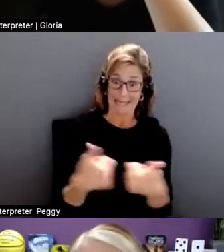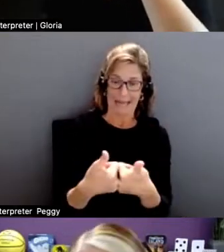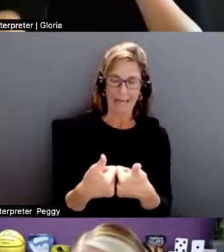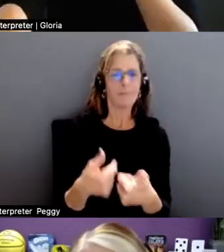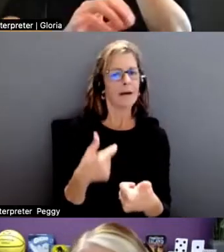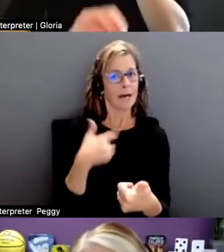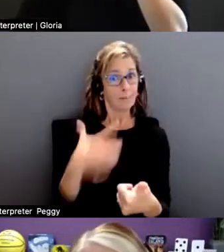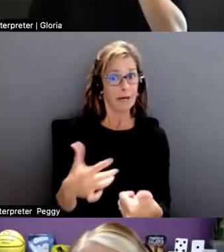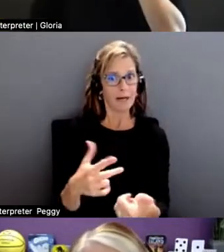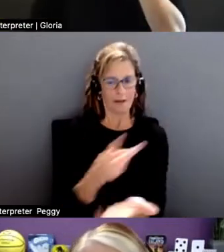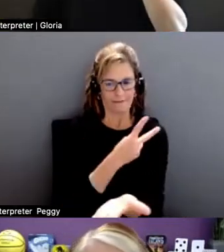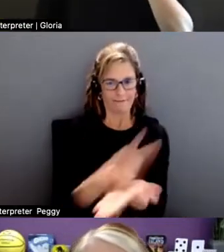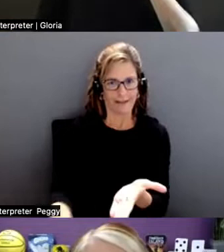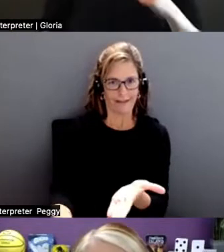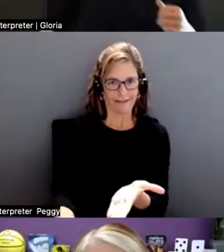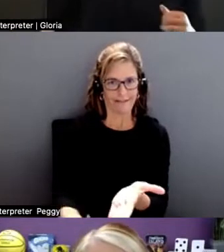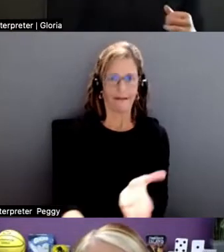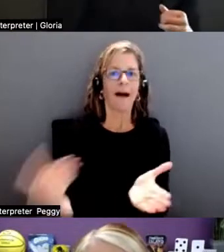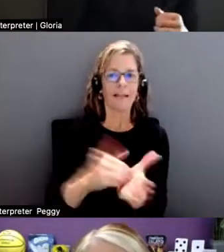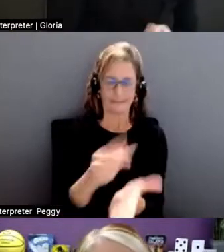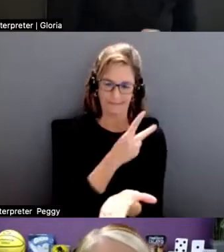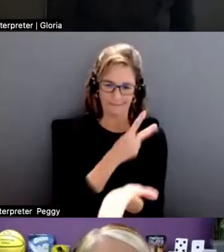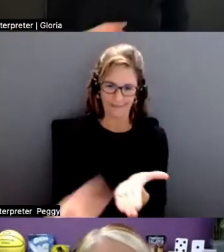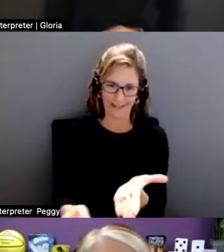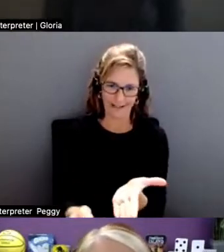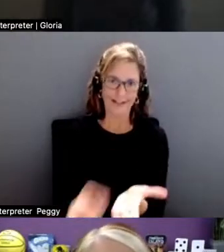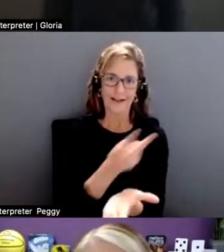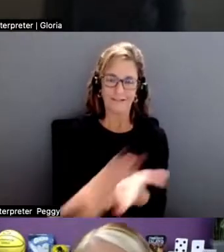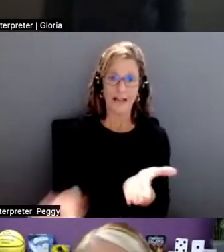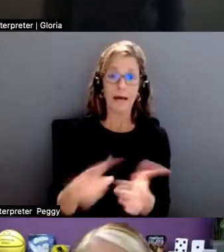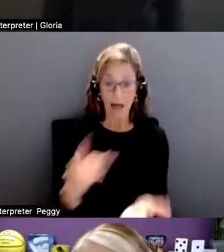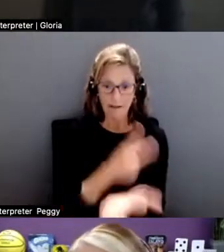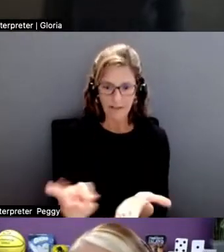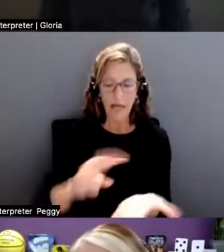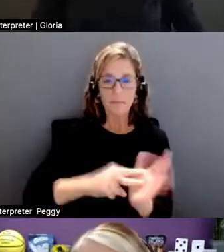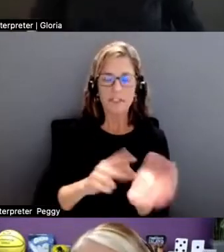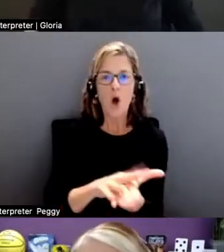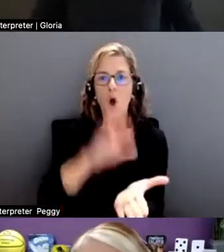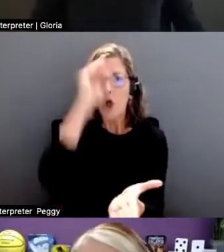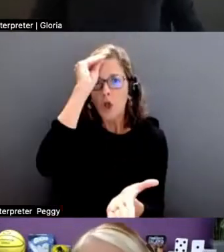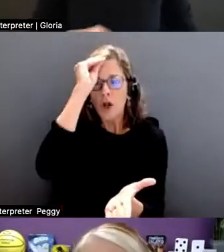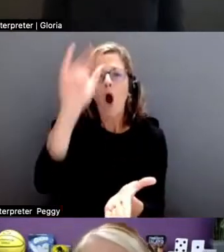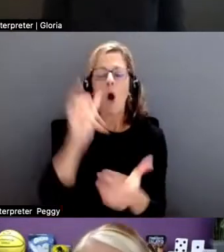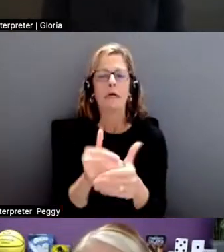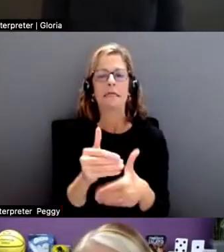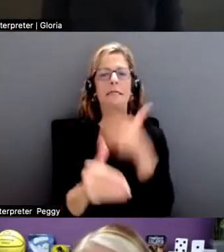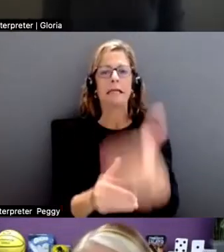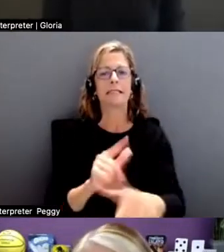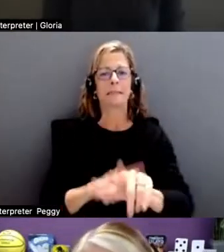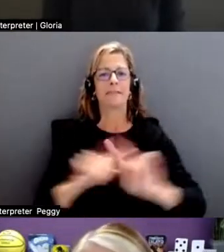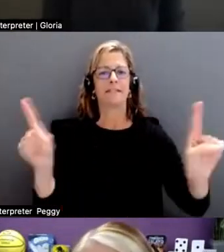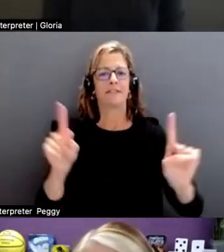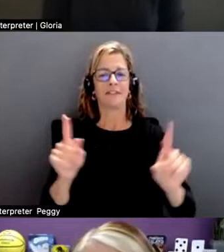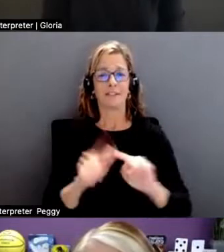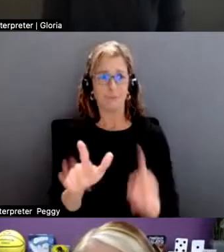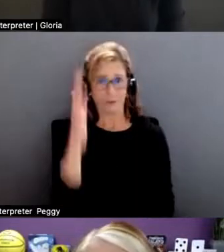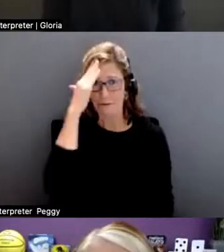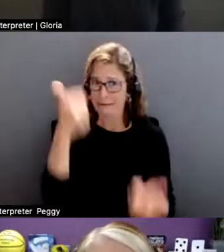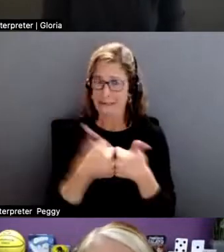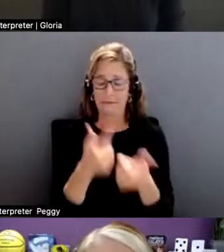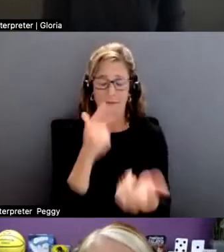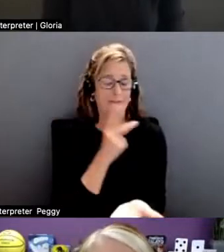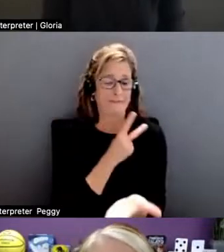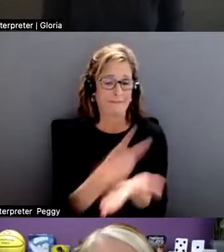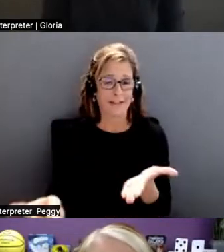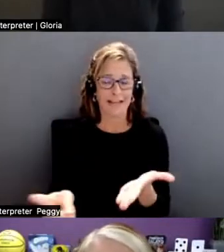try again. Let's face it, anybody who knows gaming, you know you fail all the time.